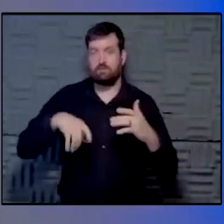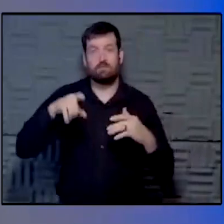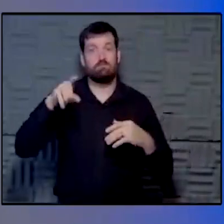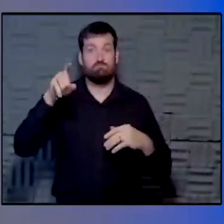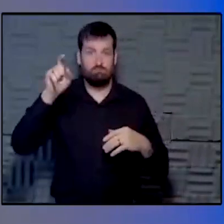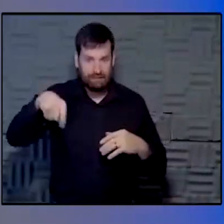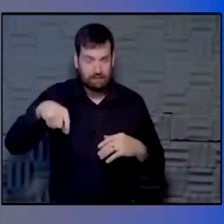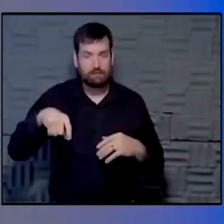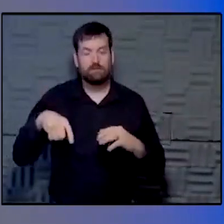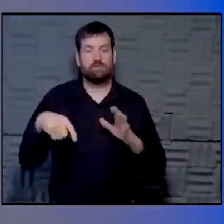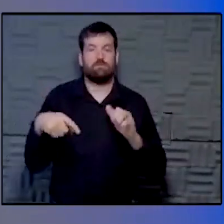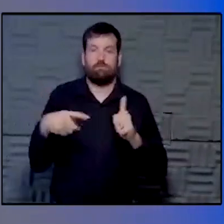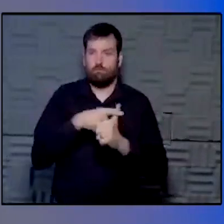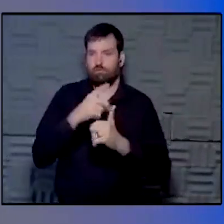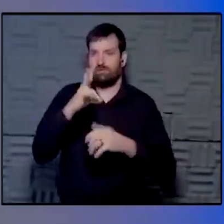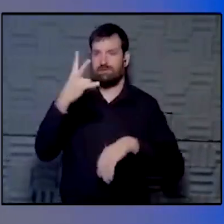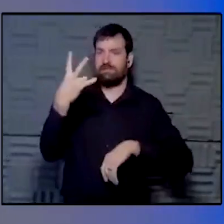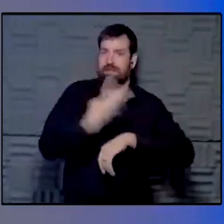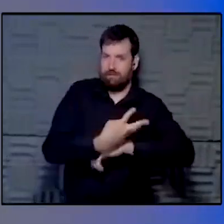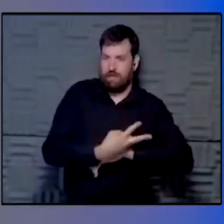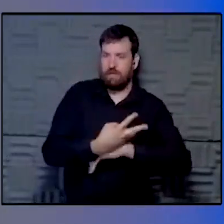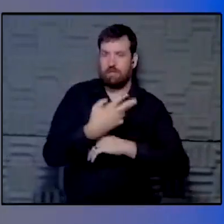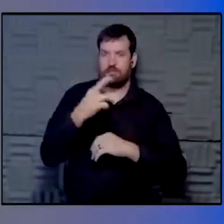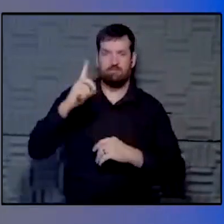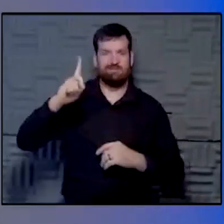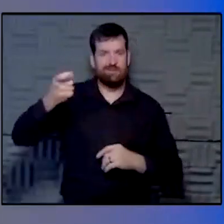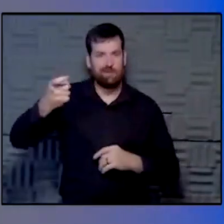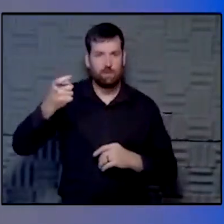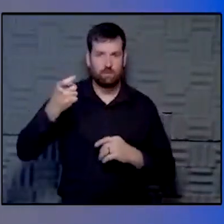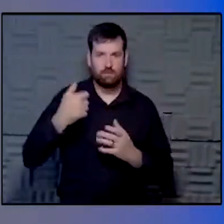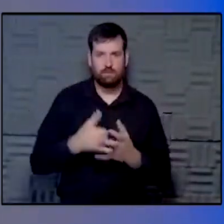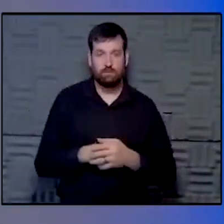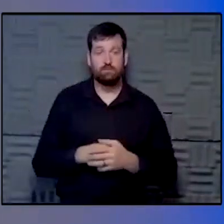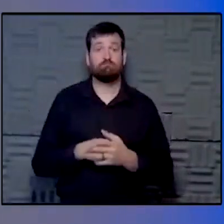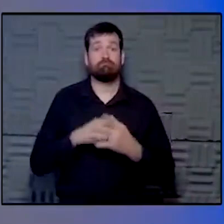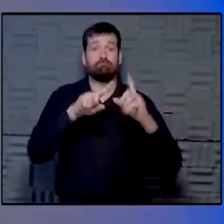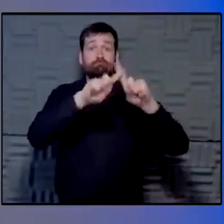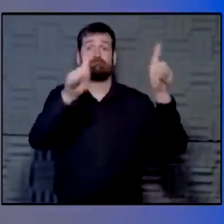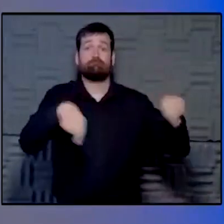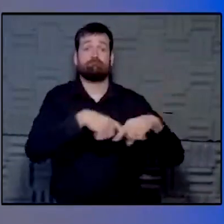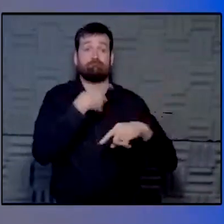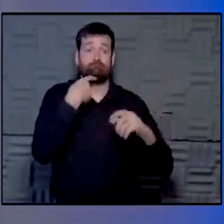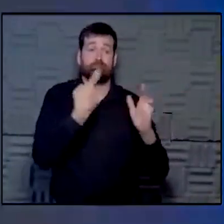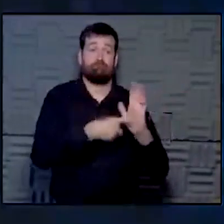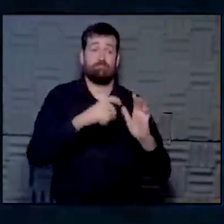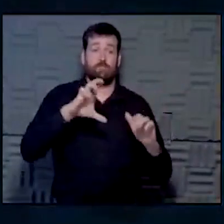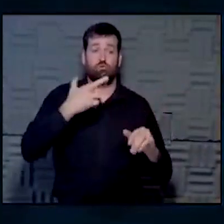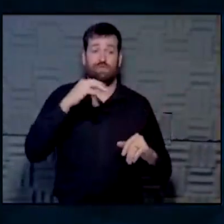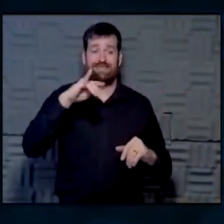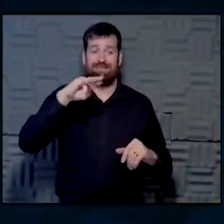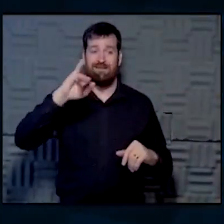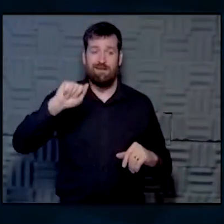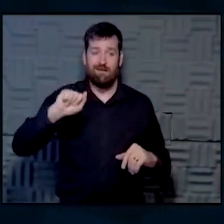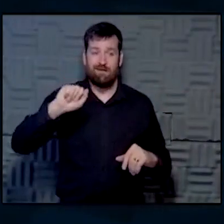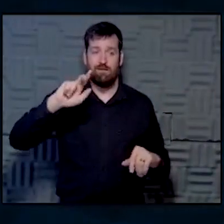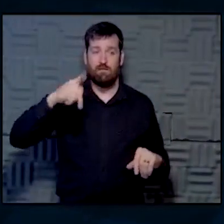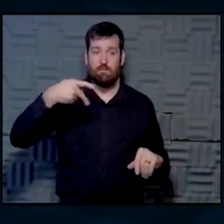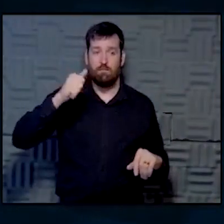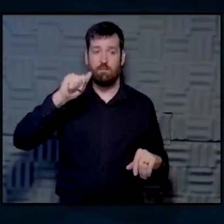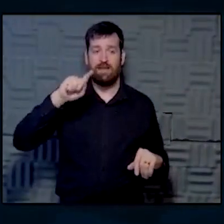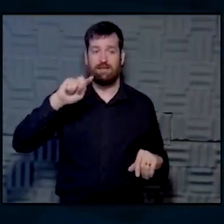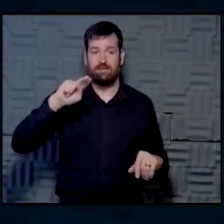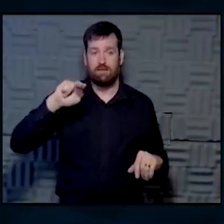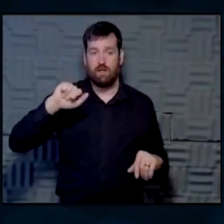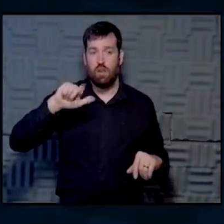7 days of a diagnosis of a positive test. And on the screen is Christina Pantalunen's contact number,